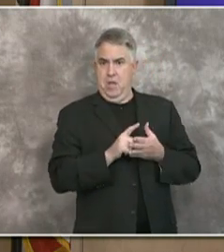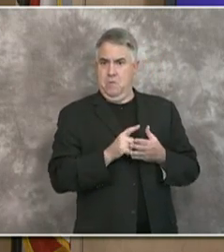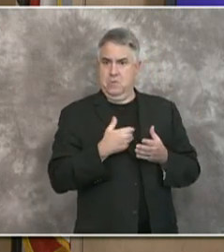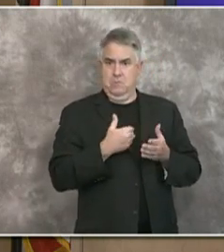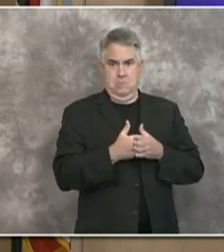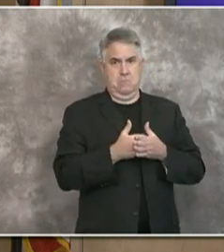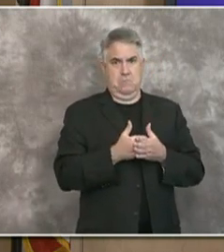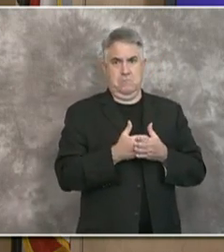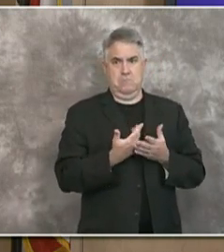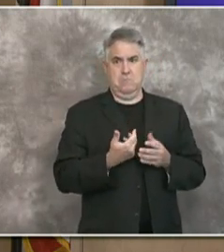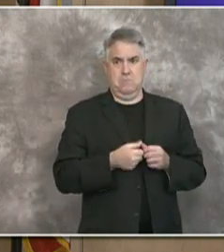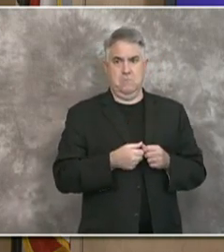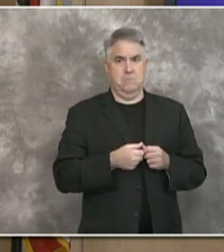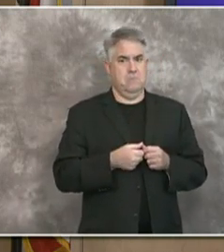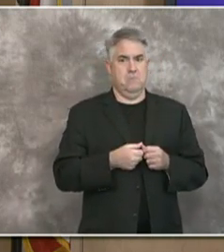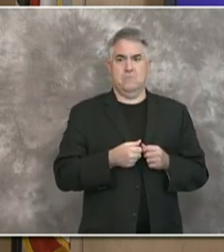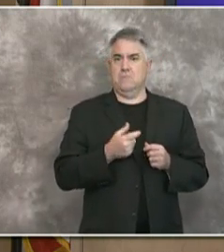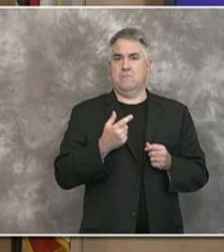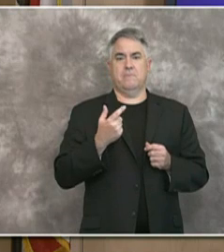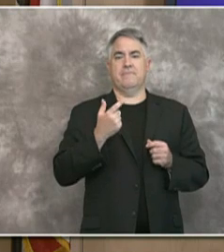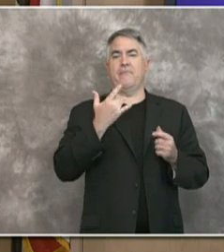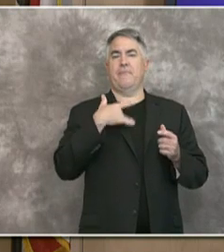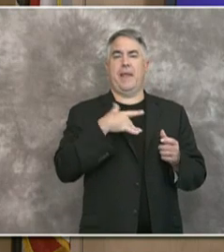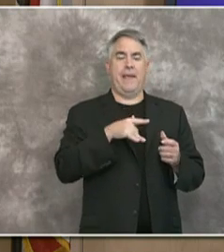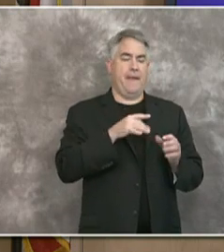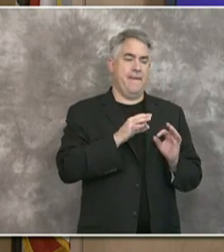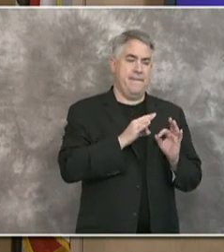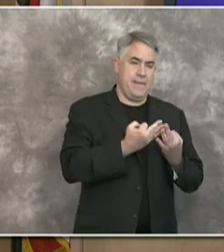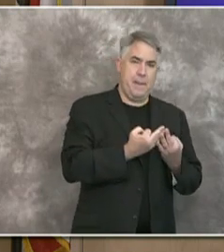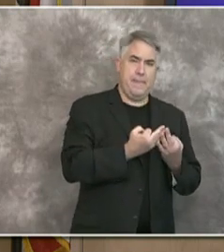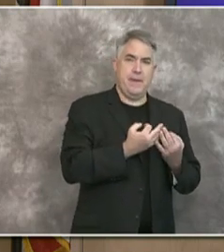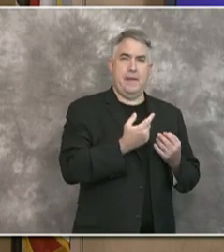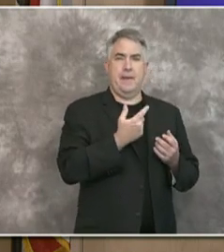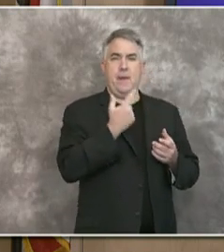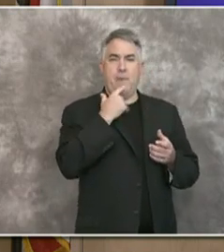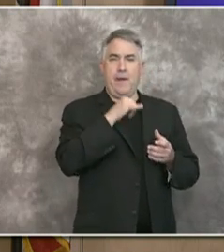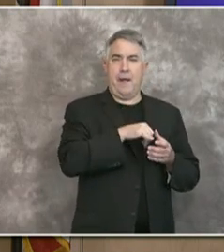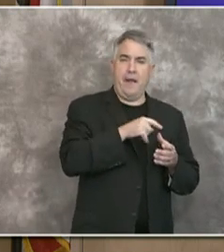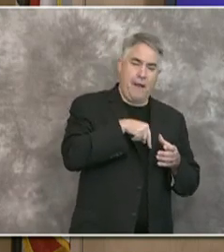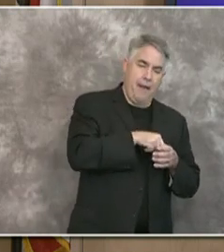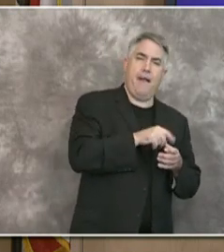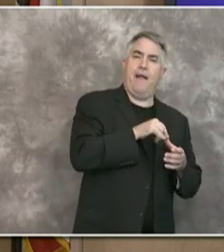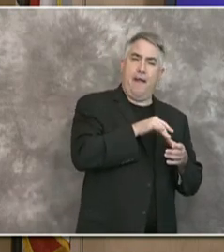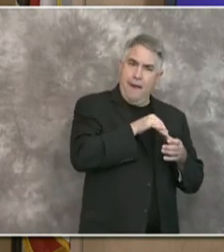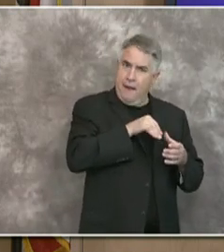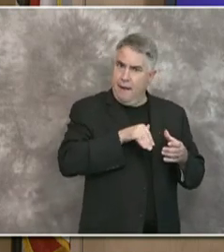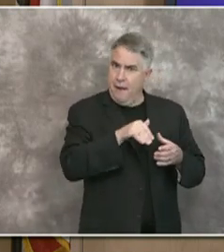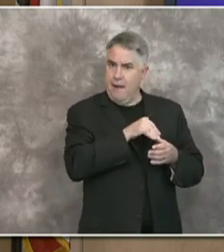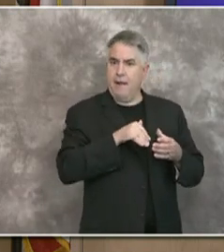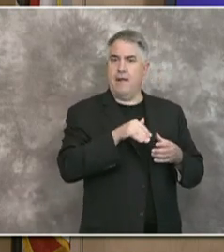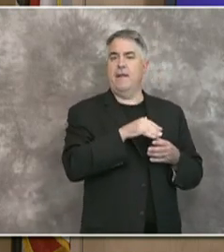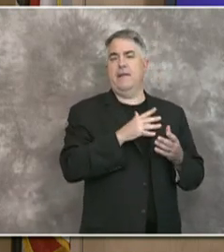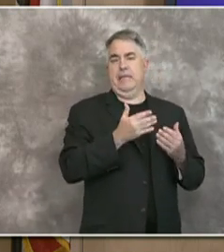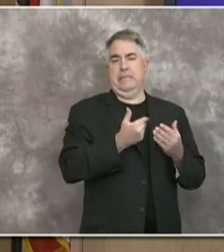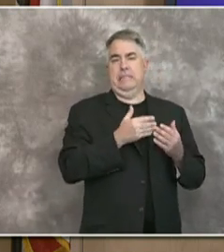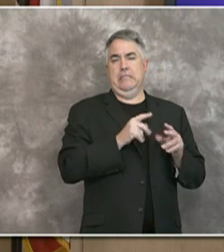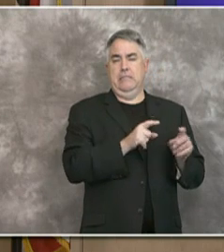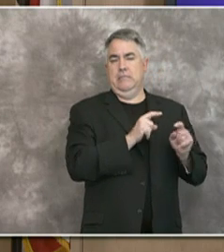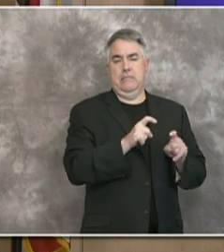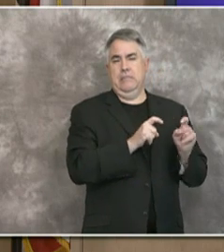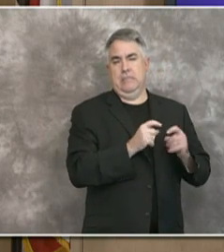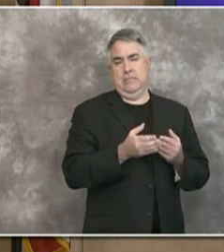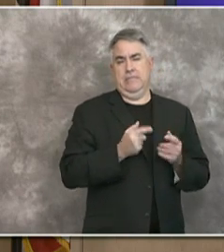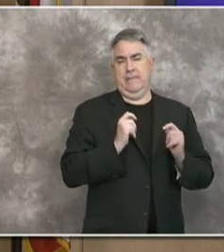be family members, and so we can actually get that done in a very expeditious process for individuals who are still at